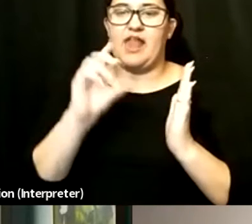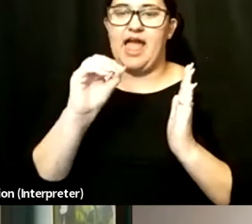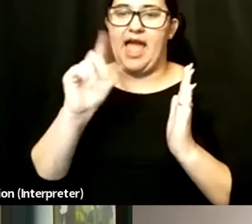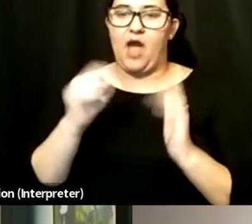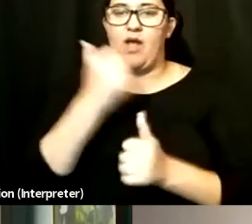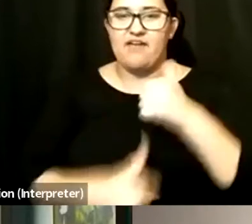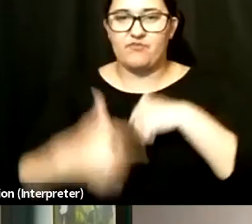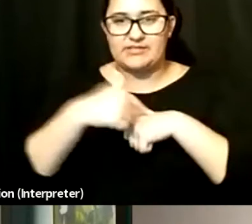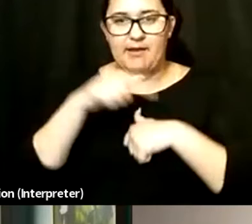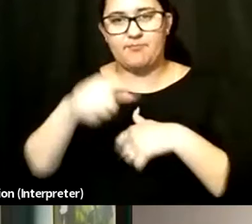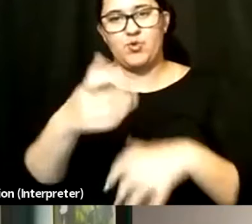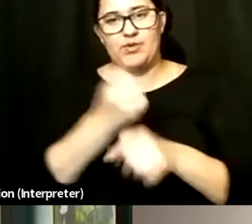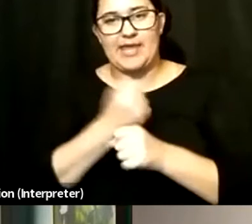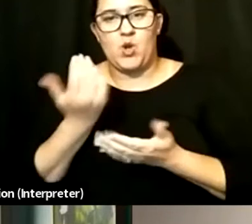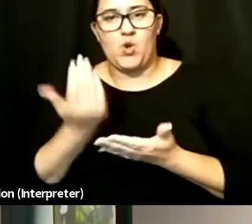a new